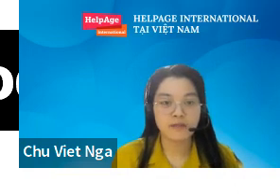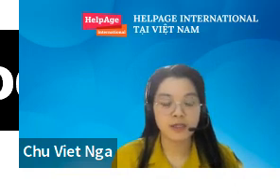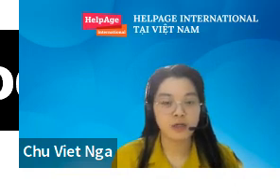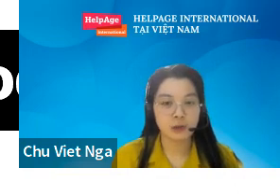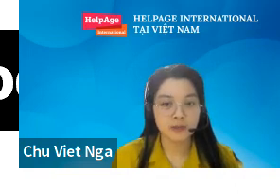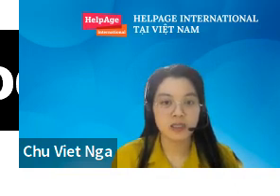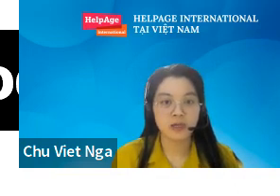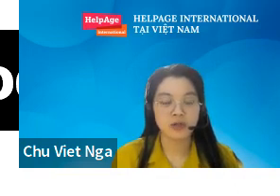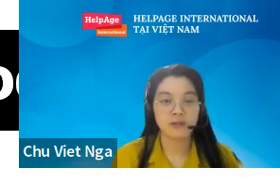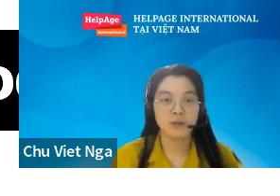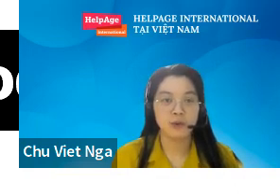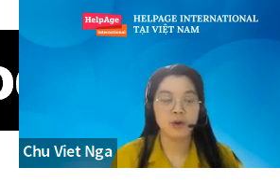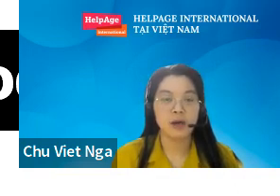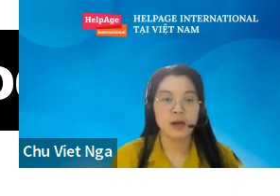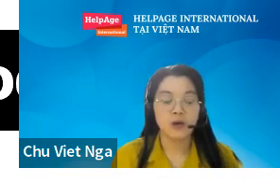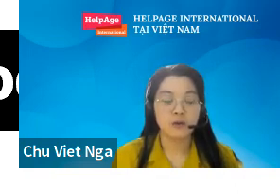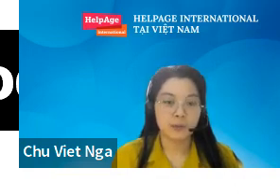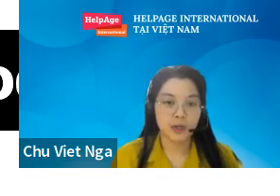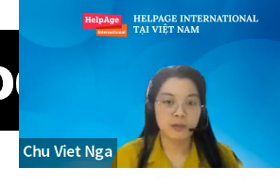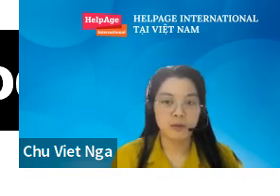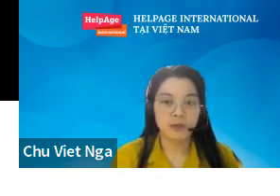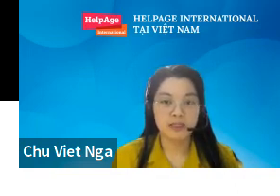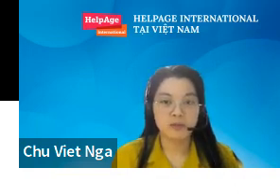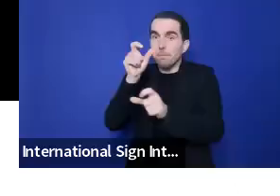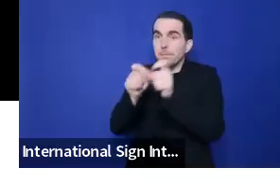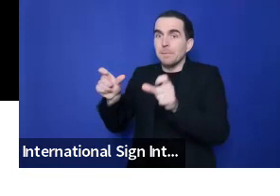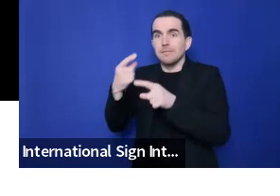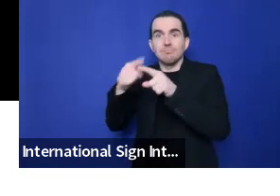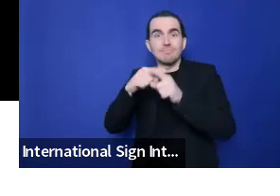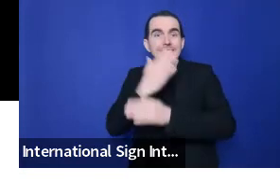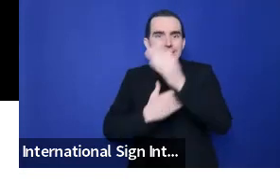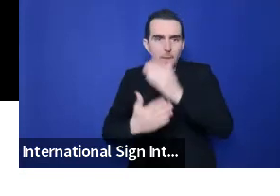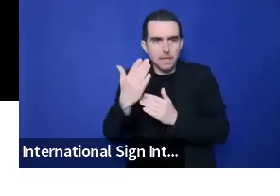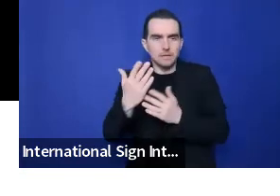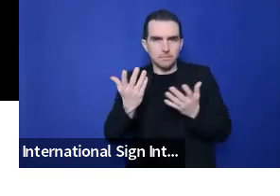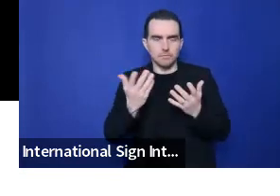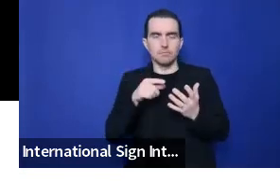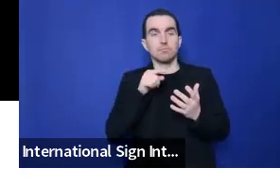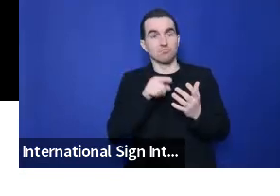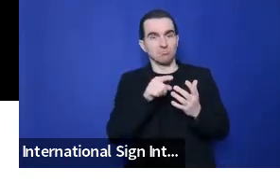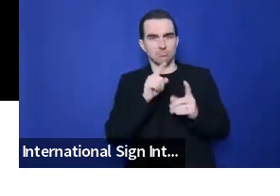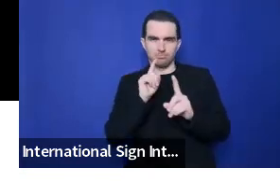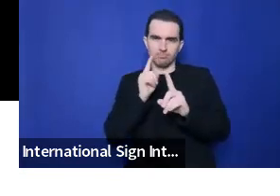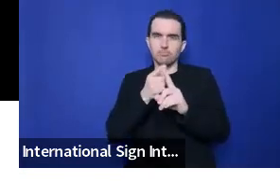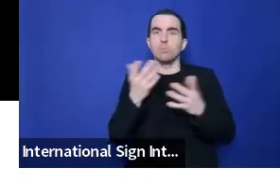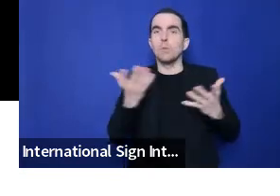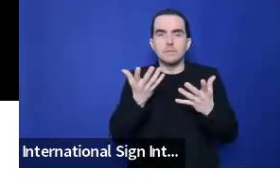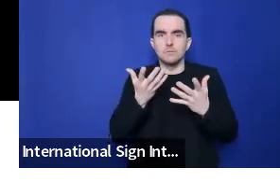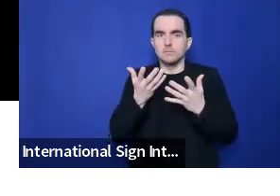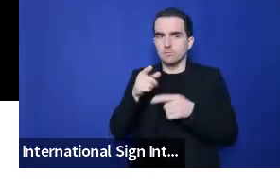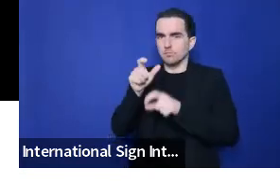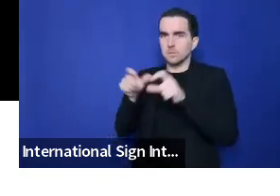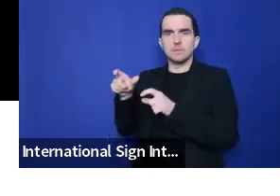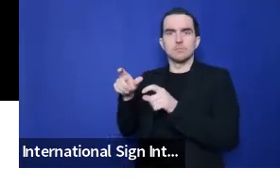of disadvantaged groups, especially people, older people and people with disability. And this club provided